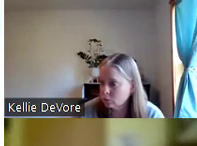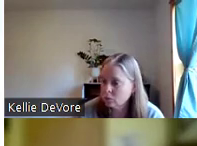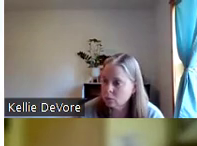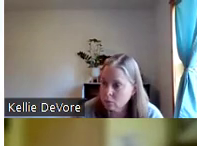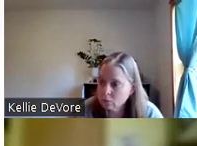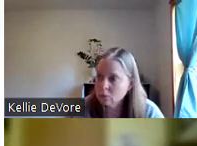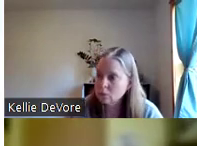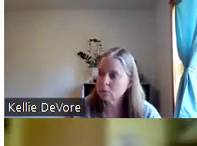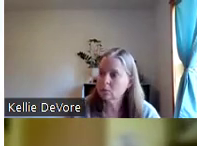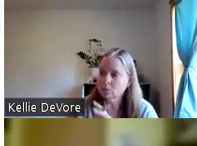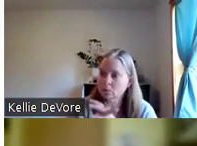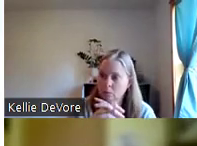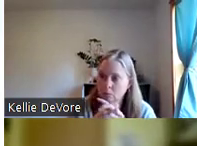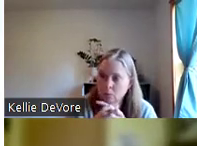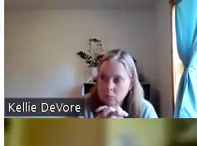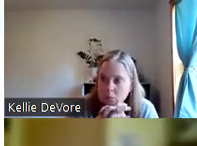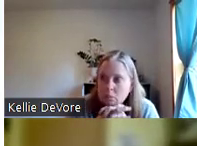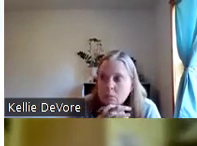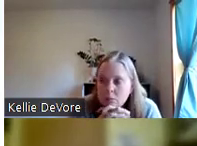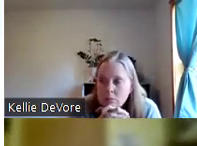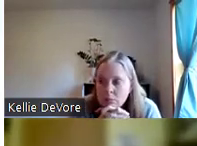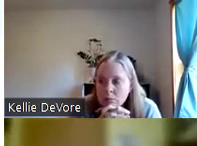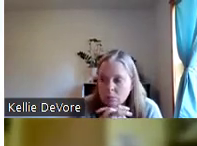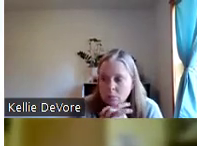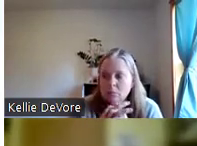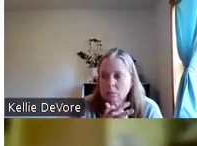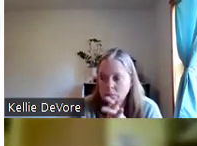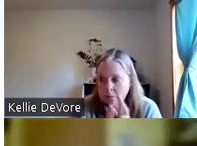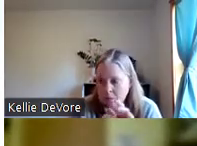drop boxes at the local office or maybe fax or email.